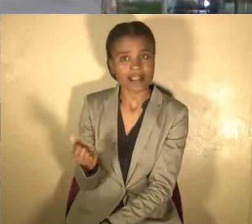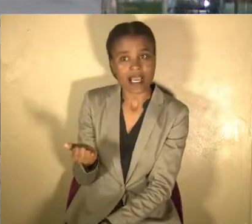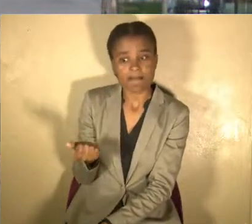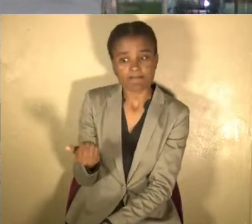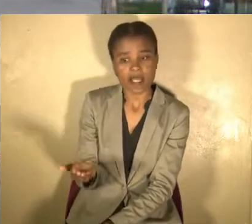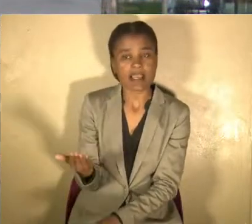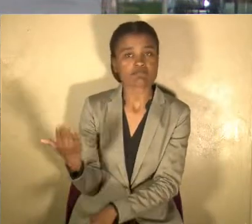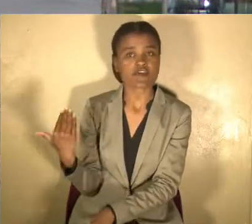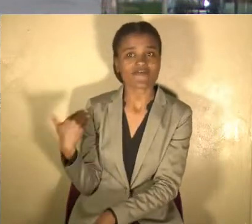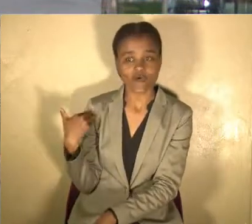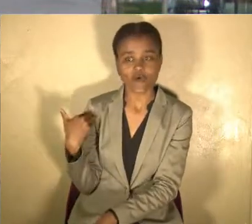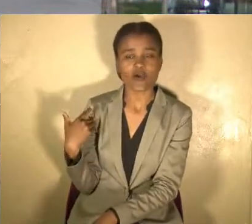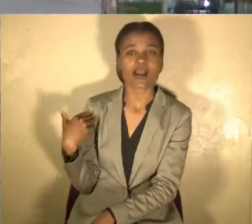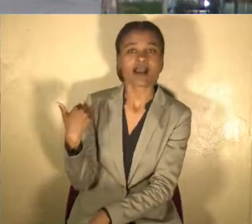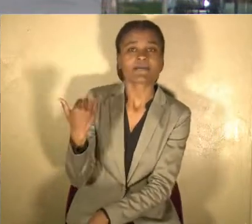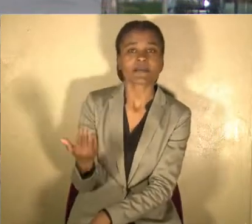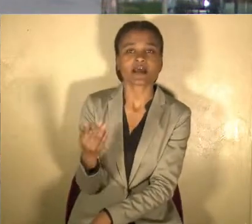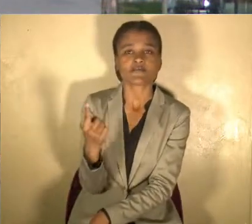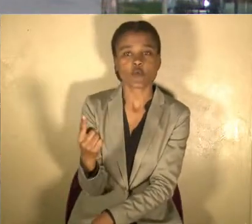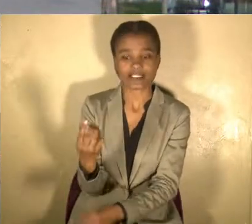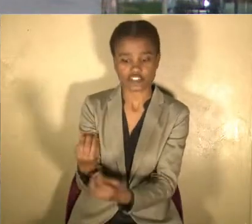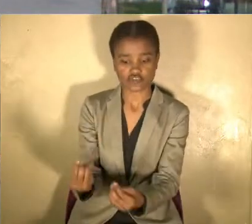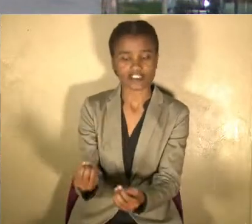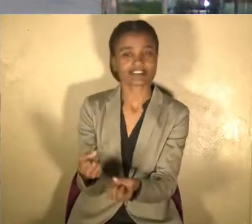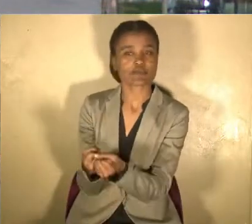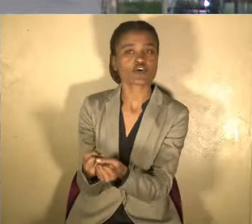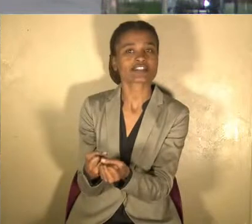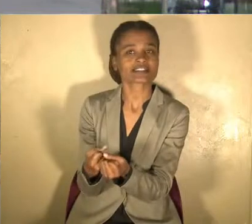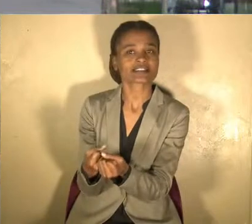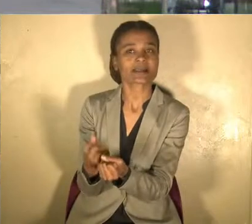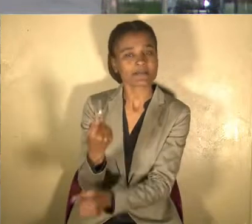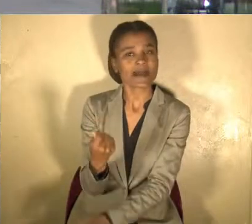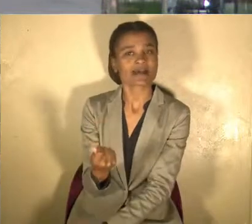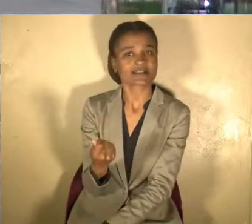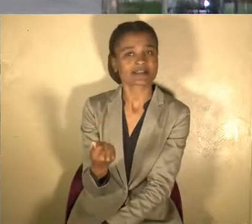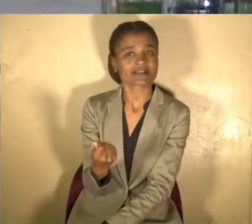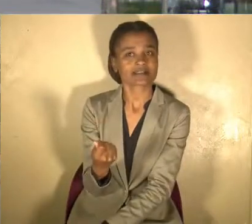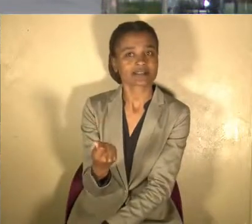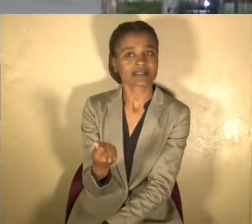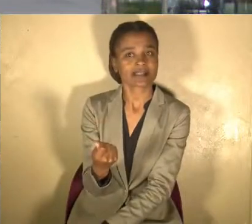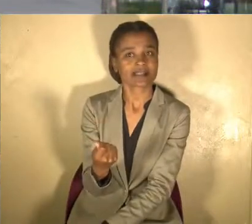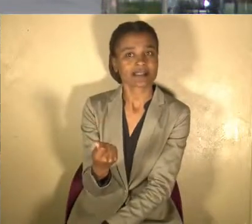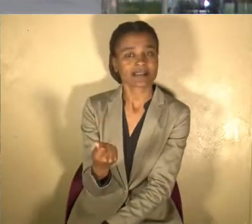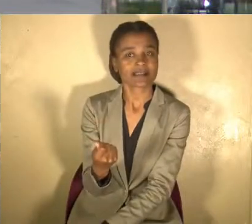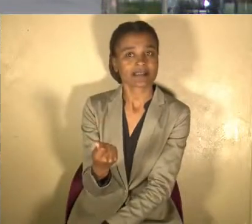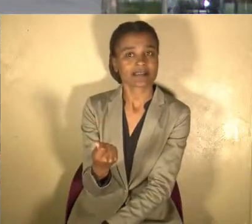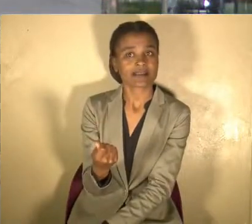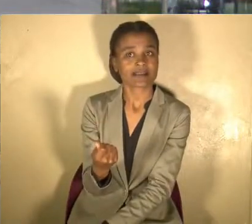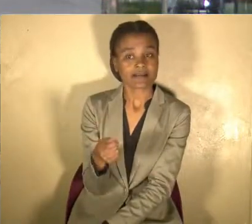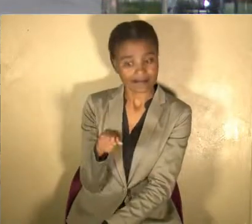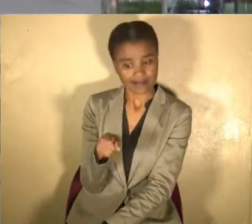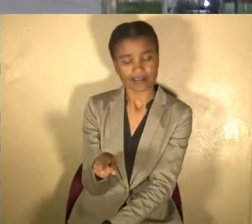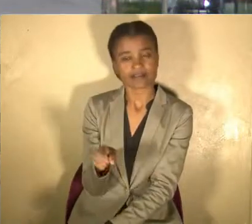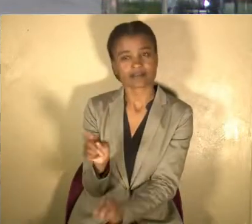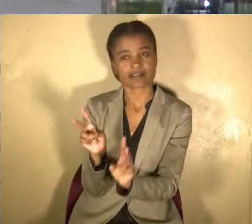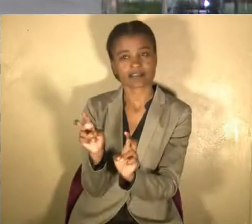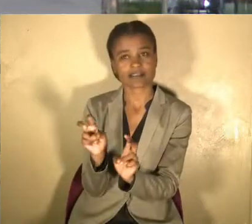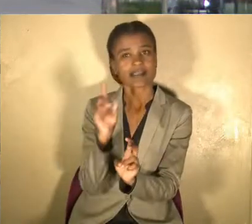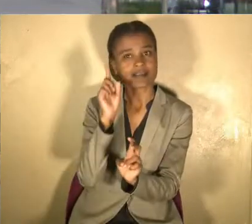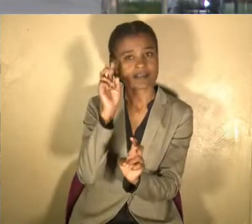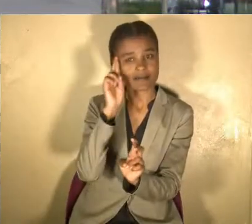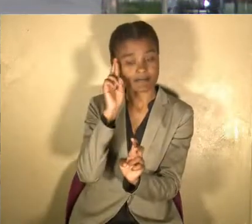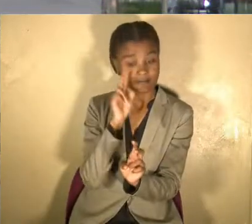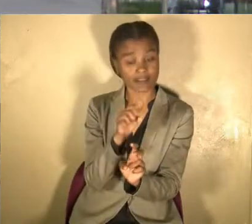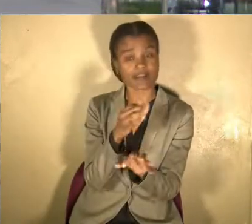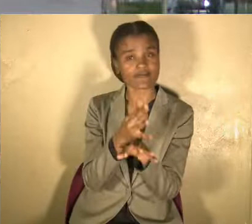child support grant because of definition of an orphan. This is where two parents